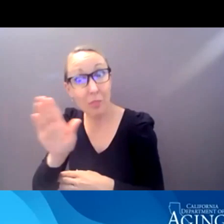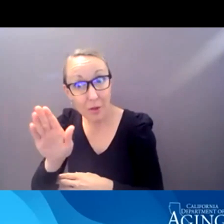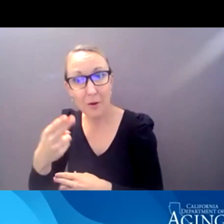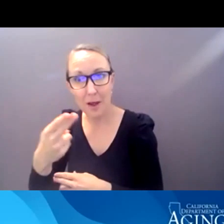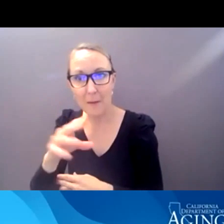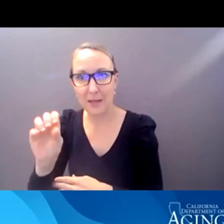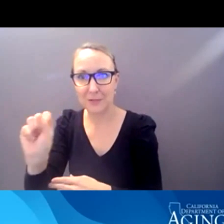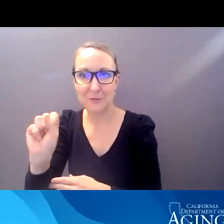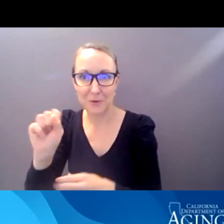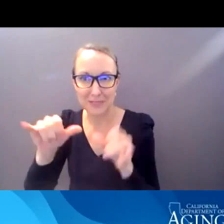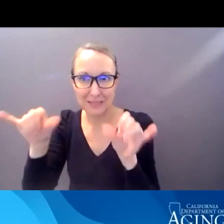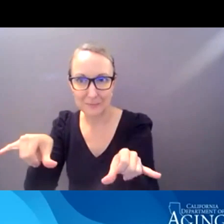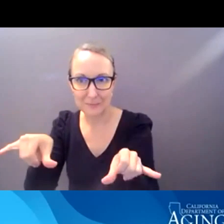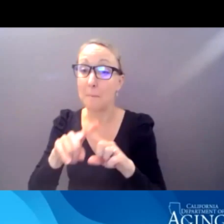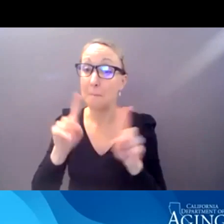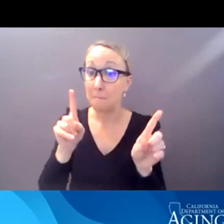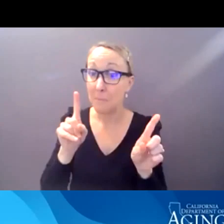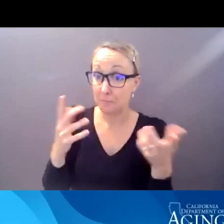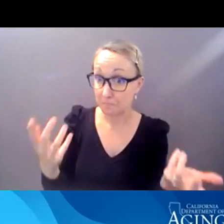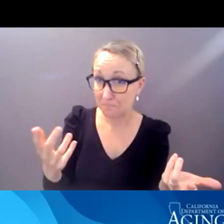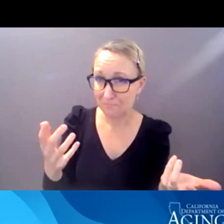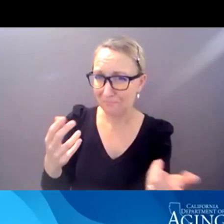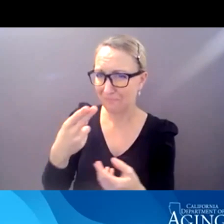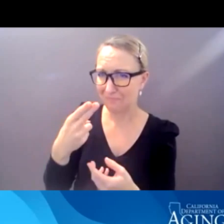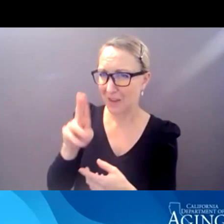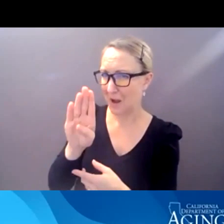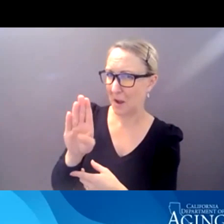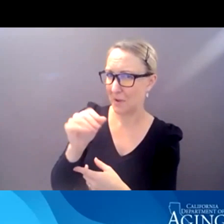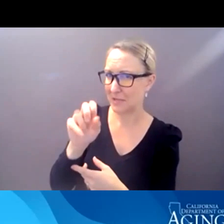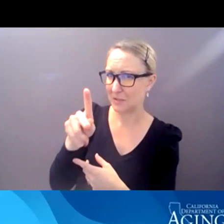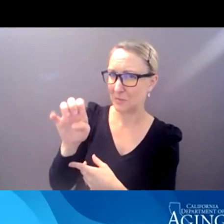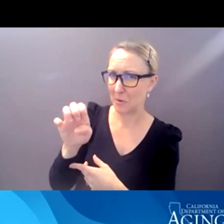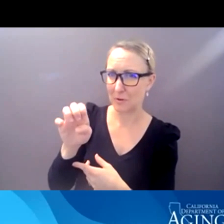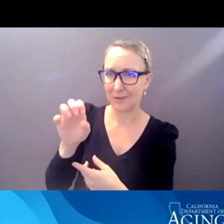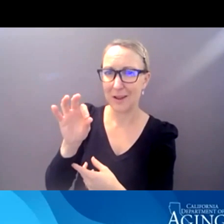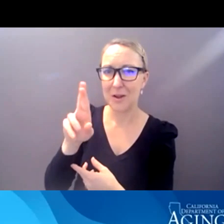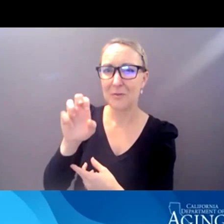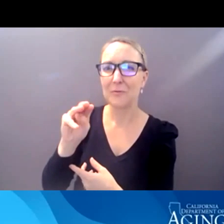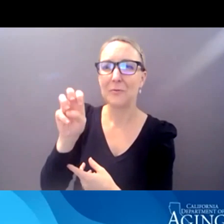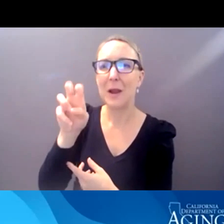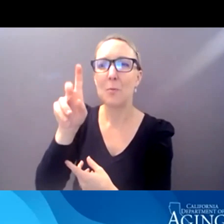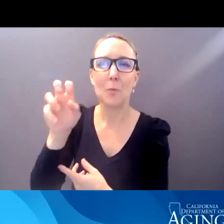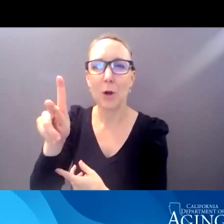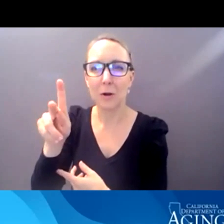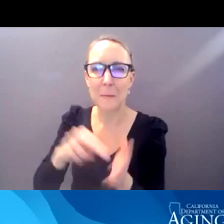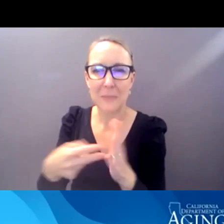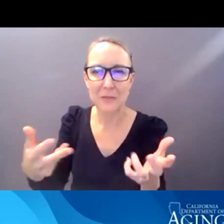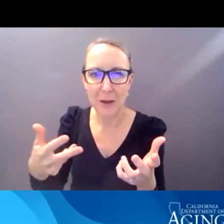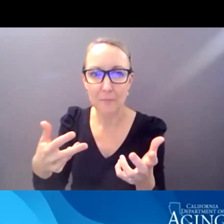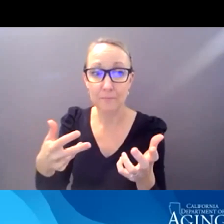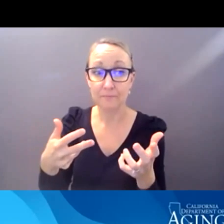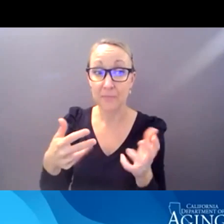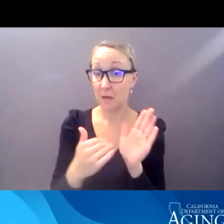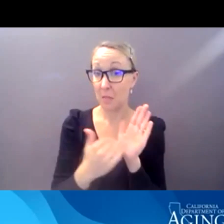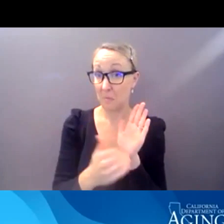the theory. What does a hub and spoke framework mean? Let's start at the bottom. At the bottom in the light green,